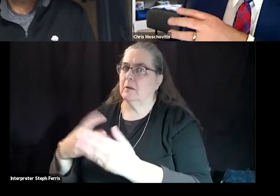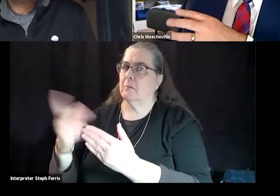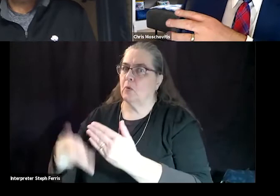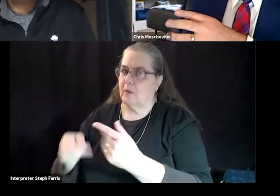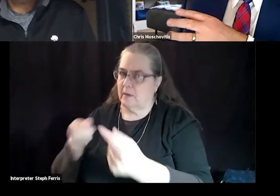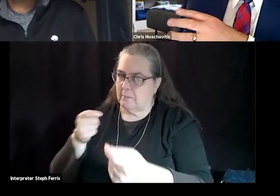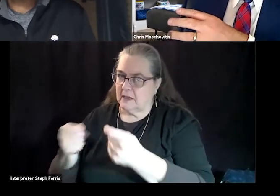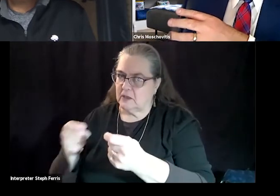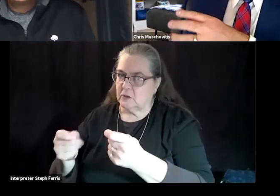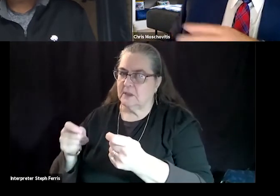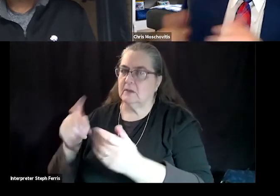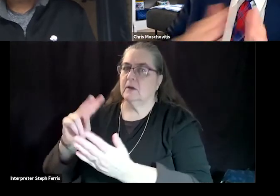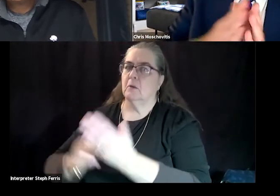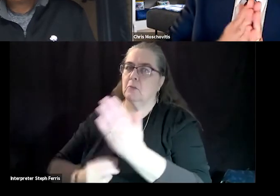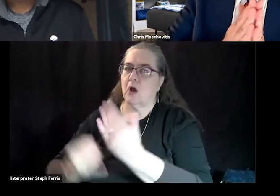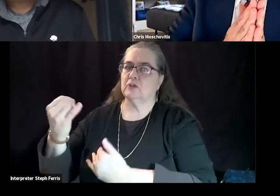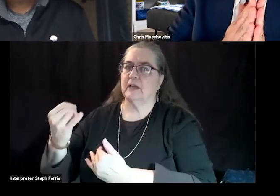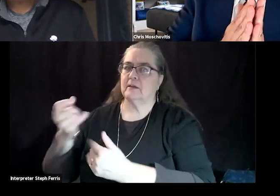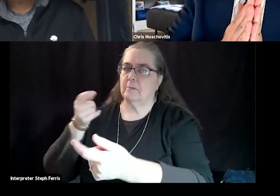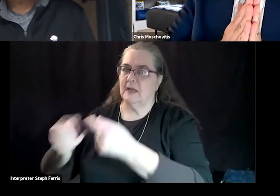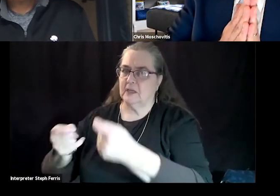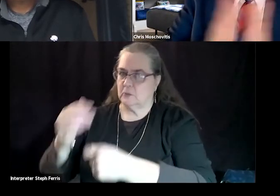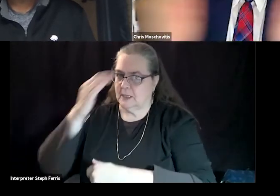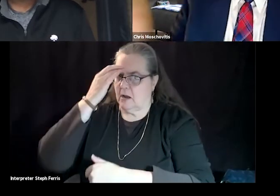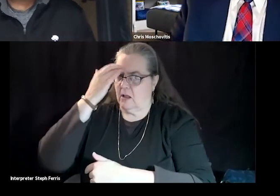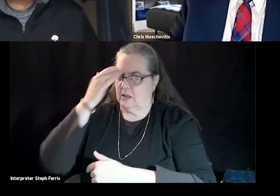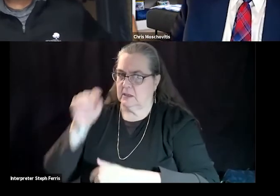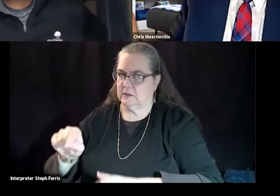and project management knowledge. So it is